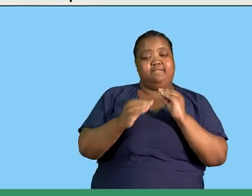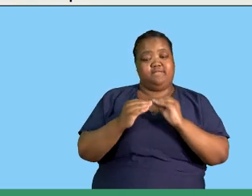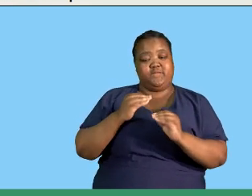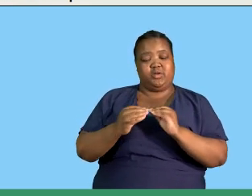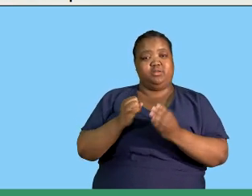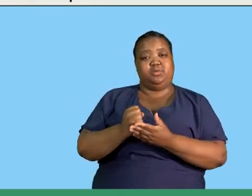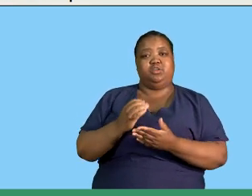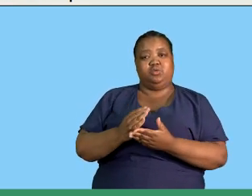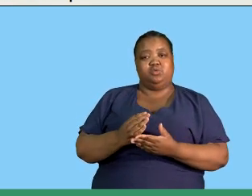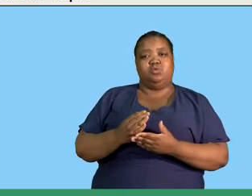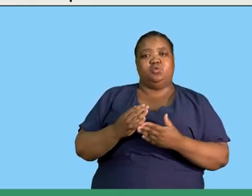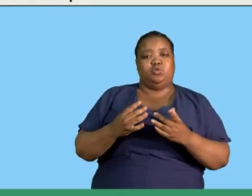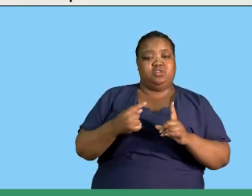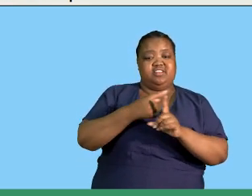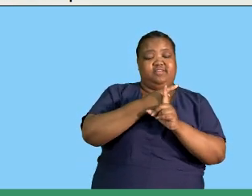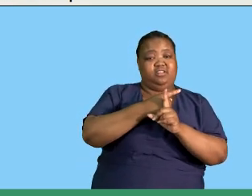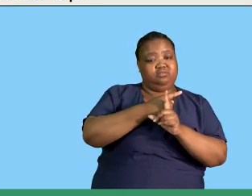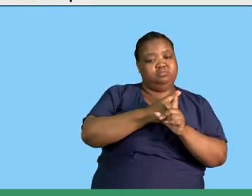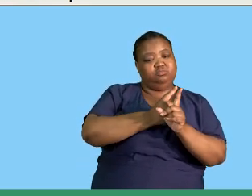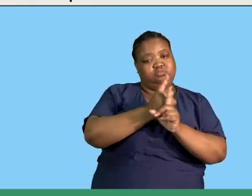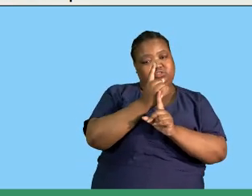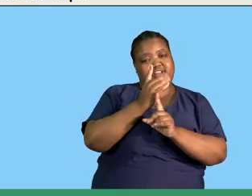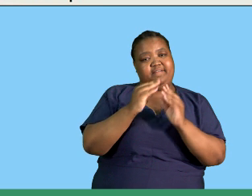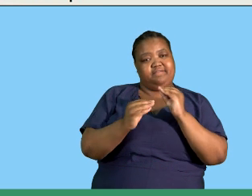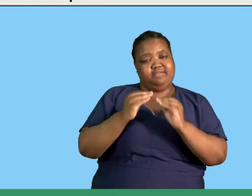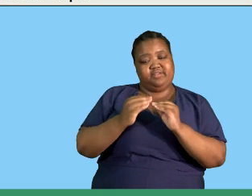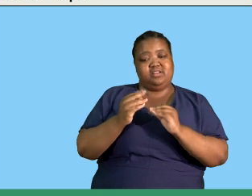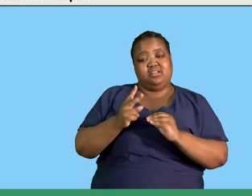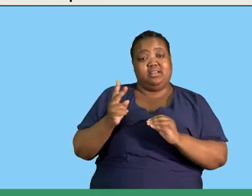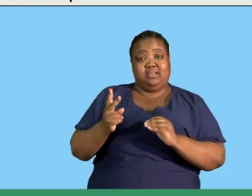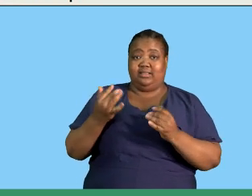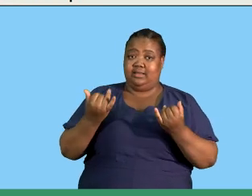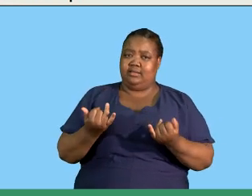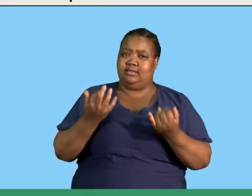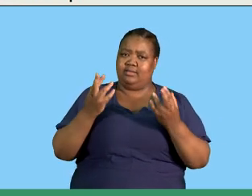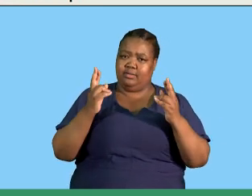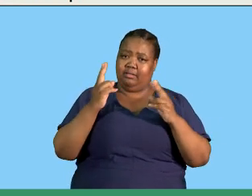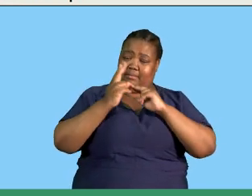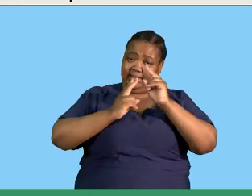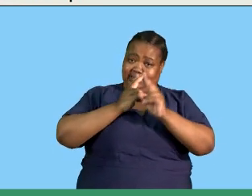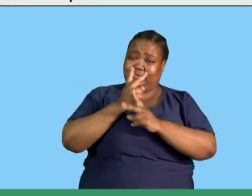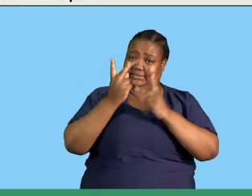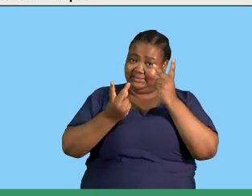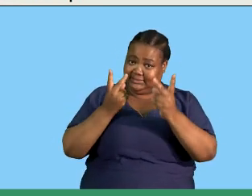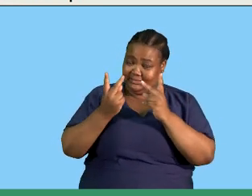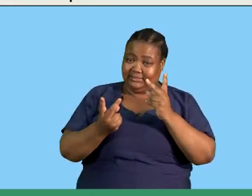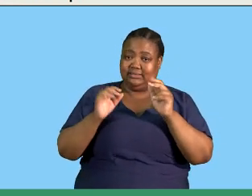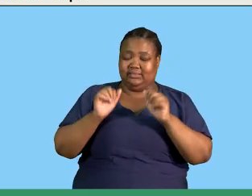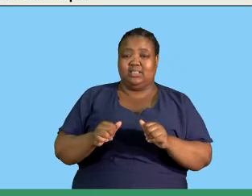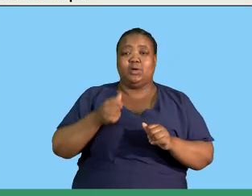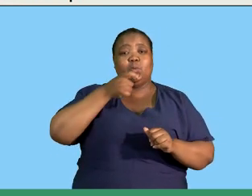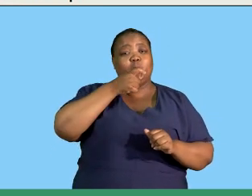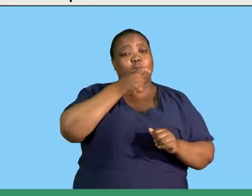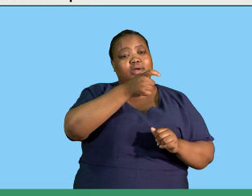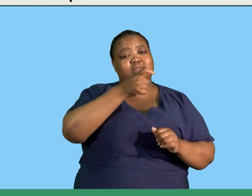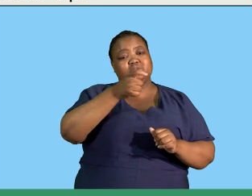that deviations from the standards may be corrected. Again, I hope you can see word for word, nothing has been changed,